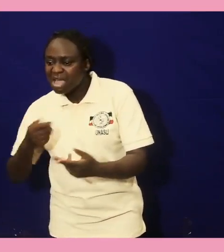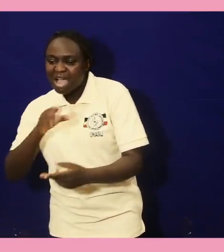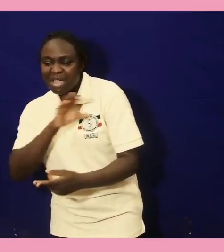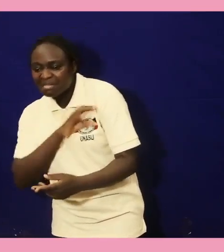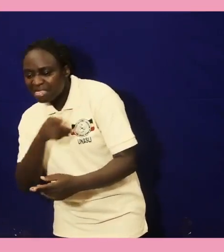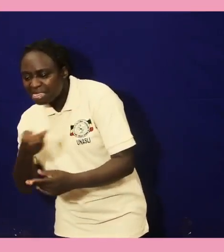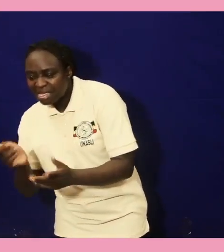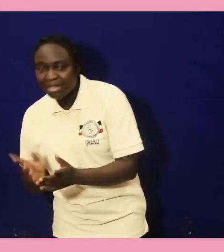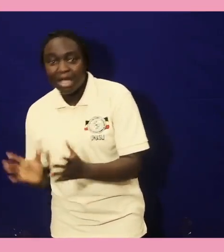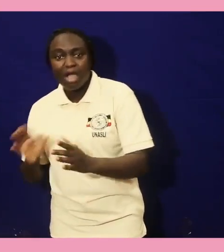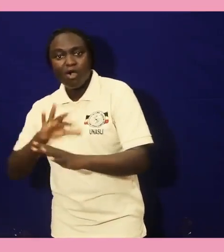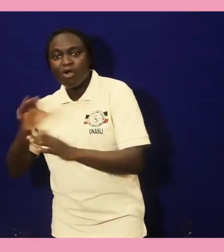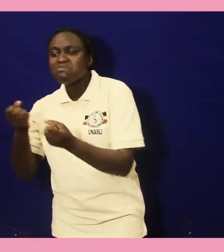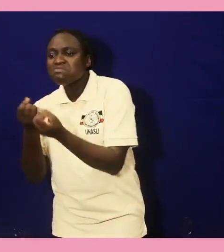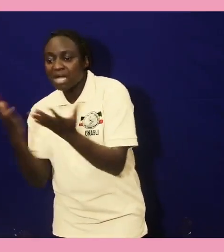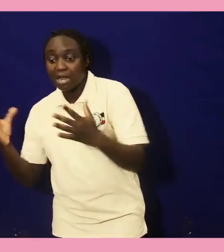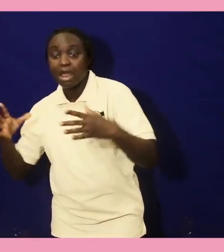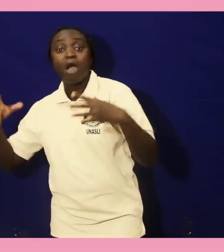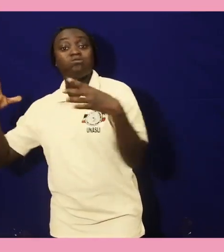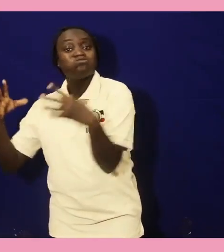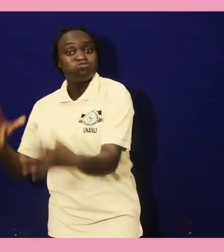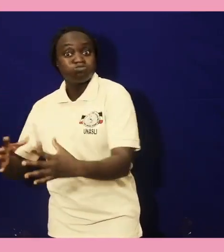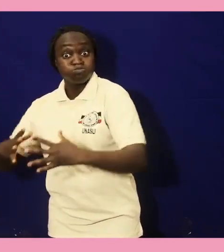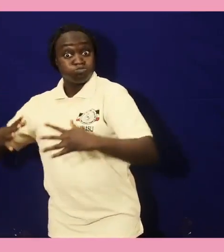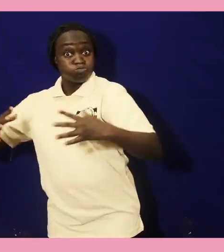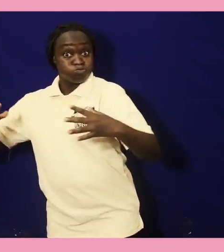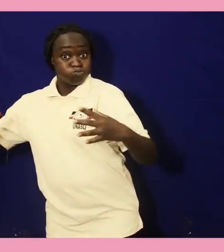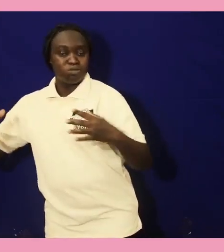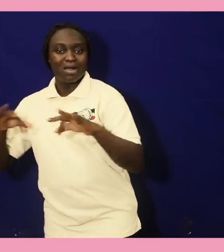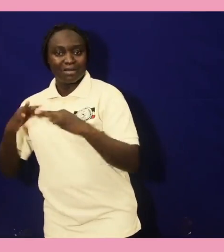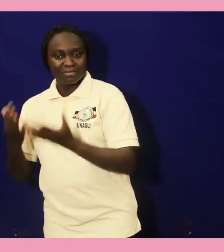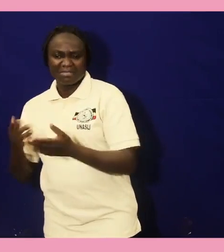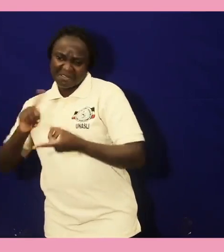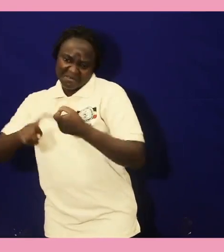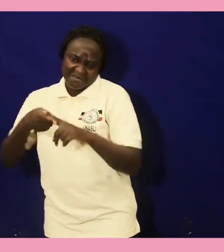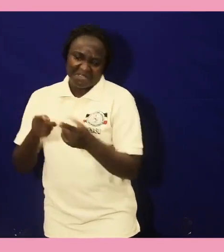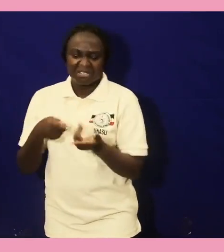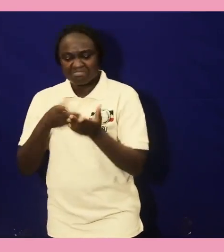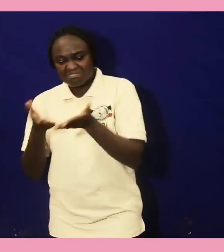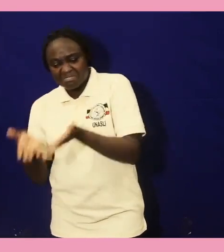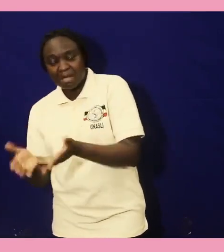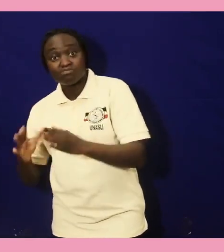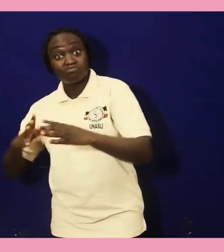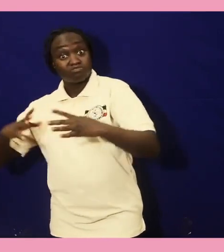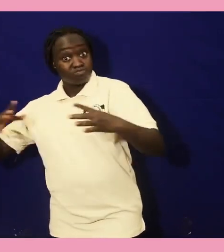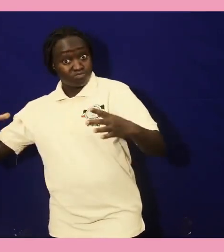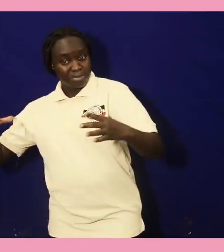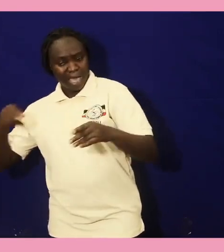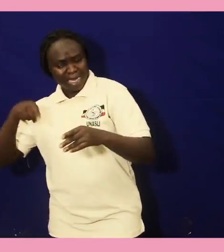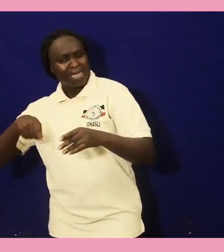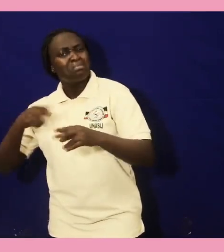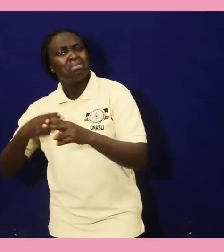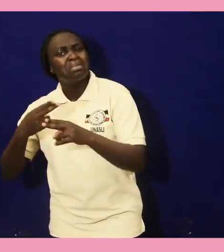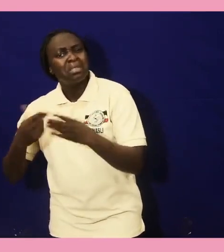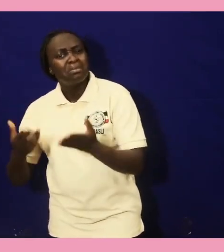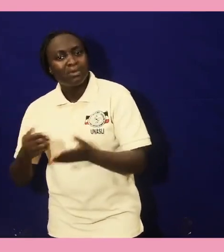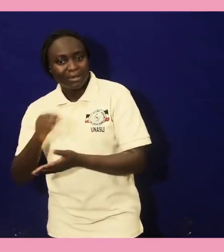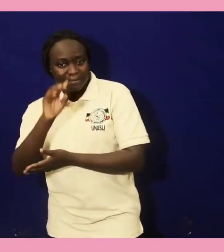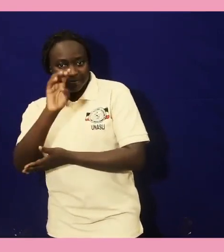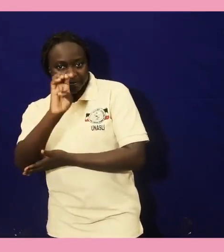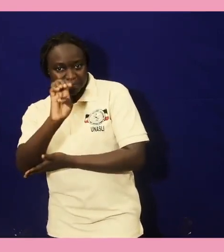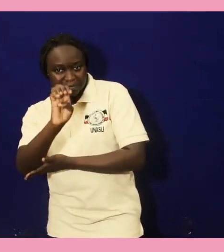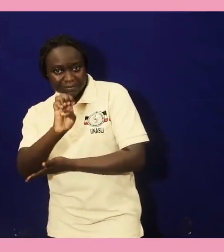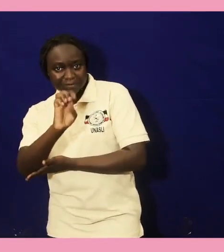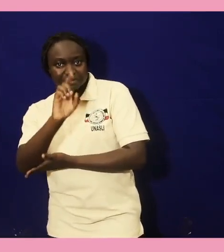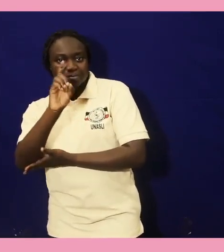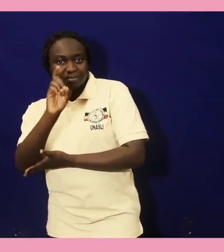grandmother, grandchildren, grandfather, and many others, even friends. So that type